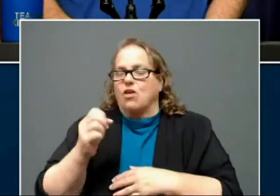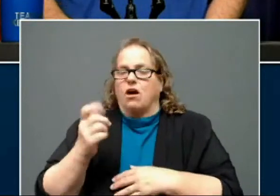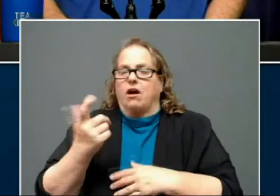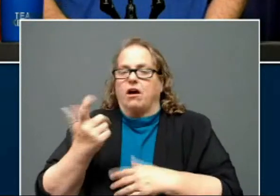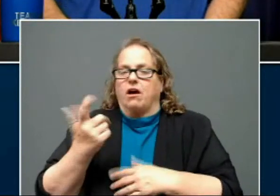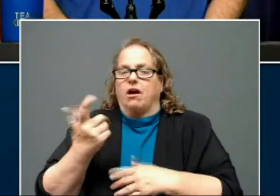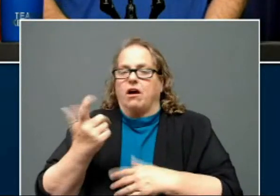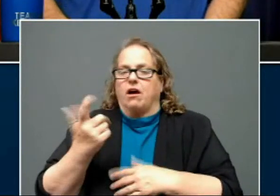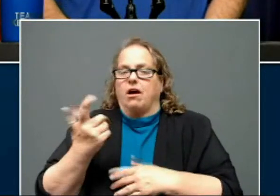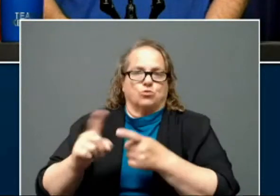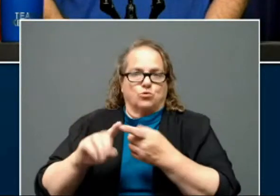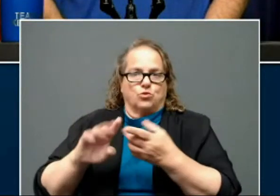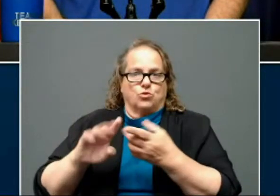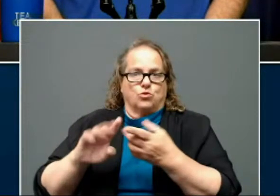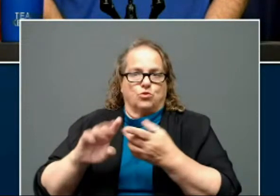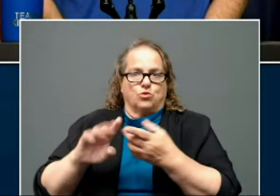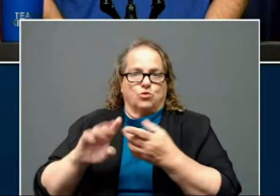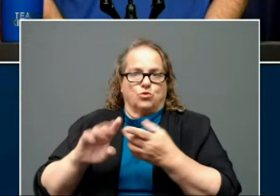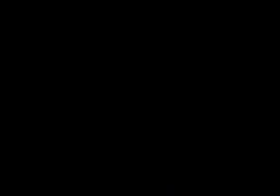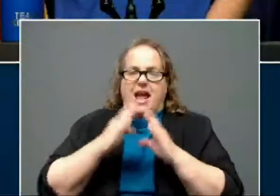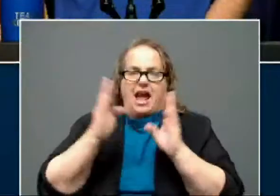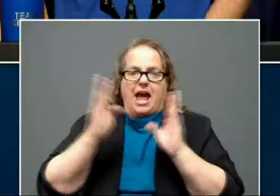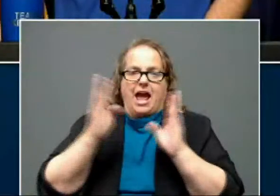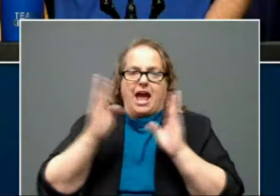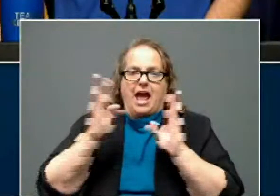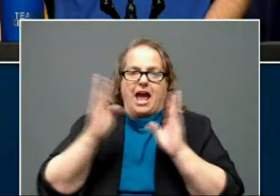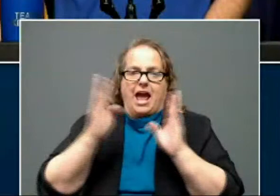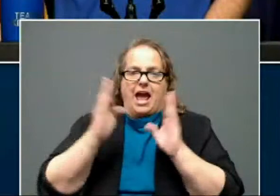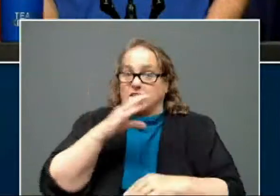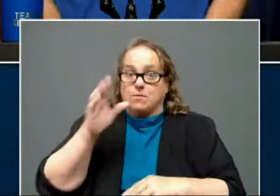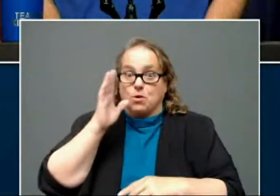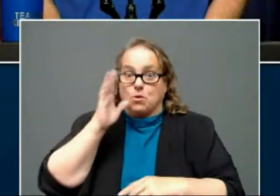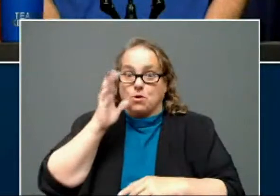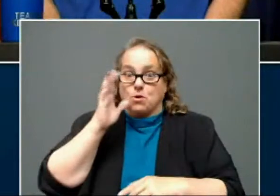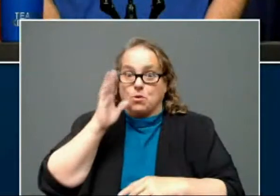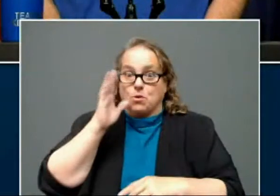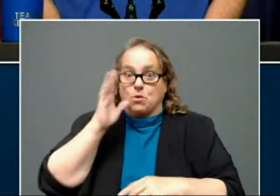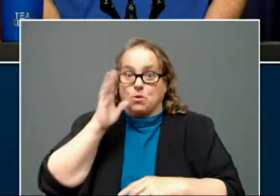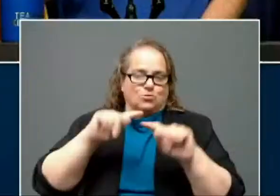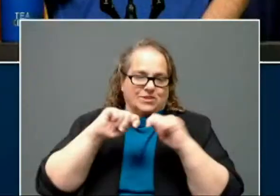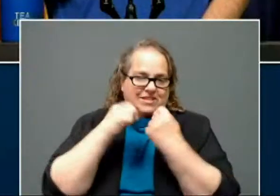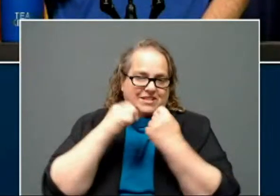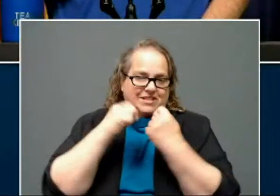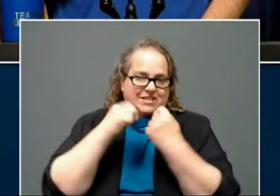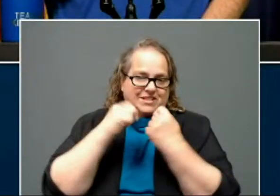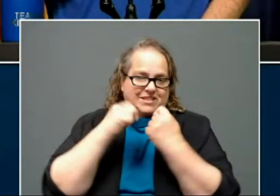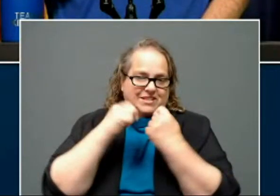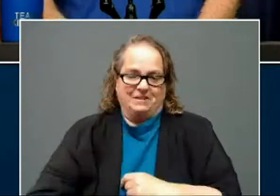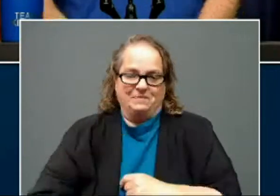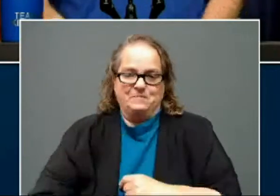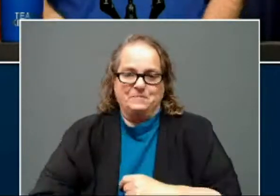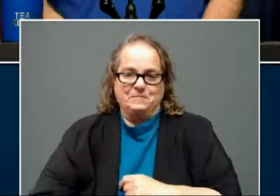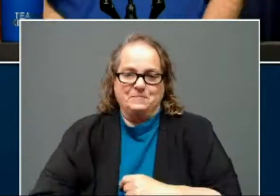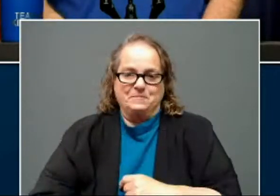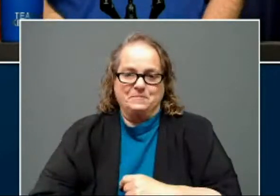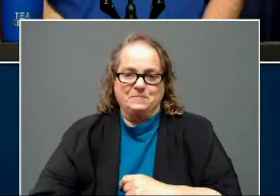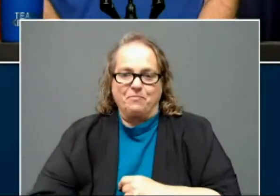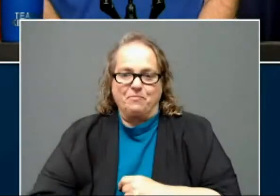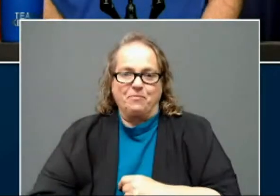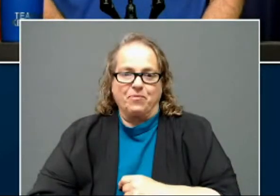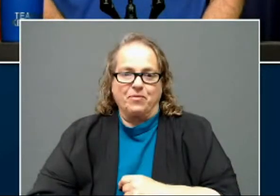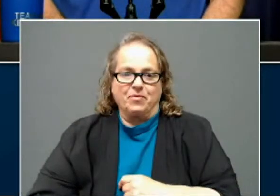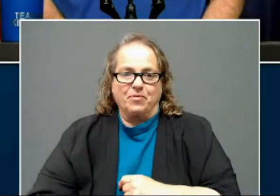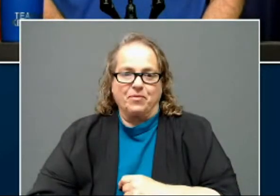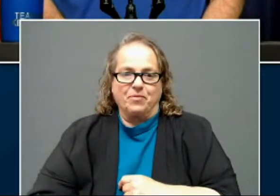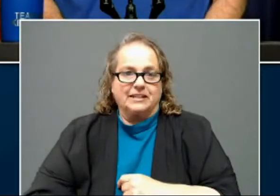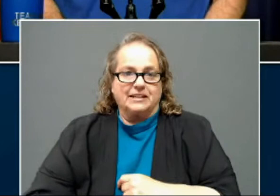community that House Foods is going to make. Welcome to Team Kentucky. Next, we have an existing Kentucky company that has